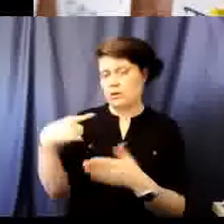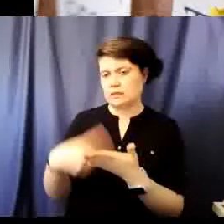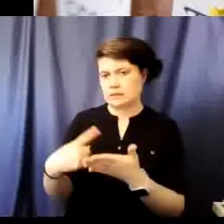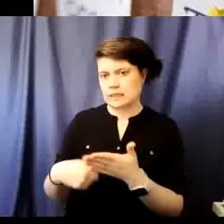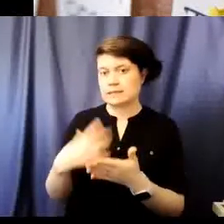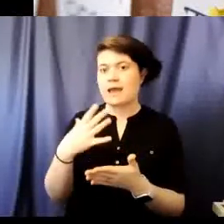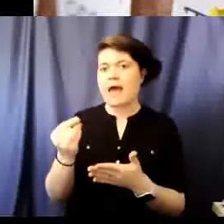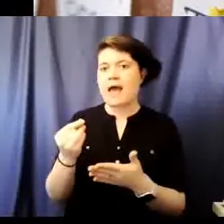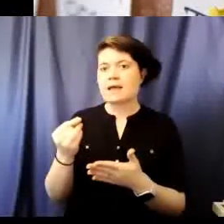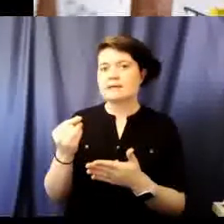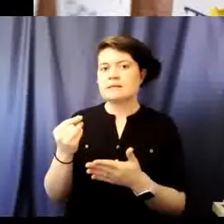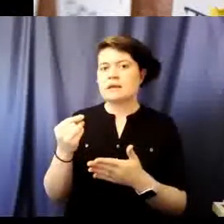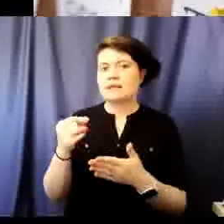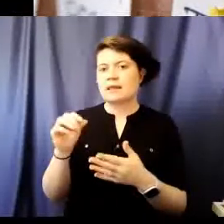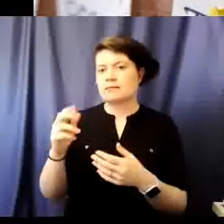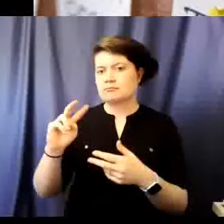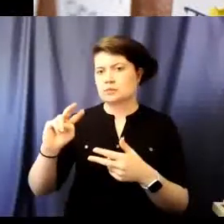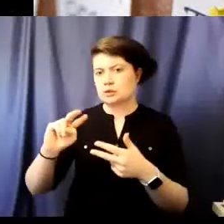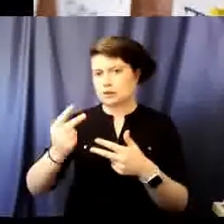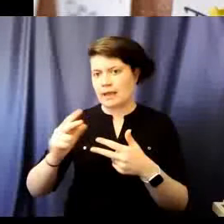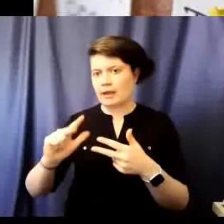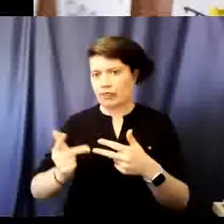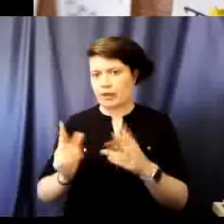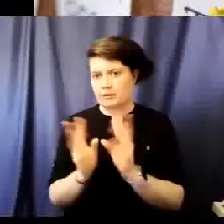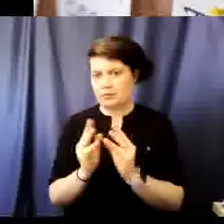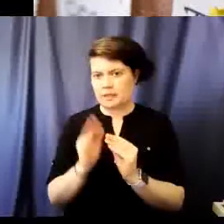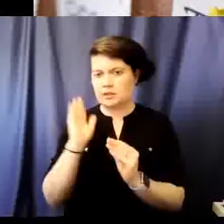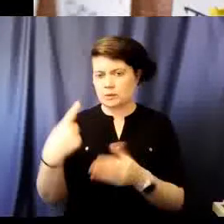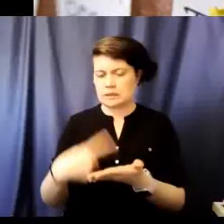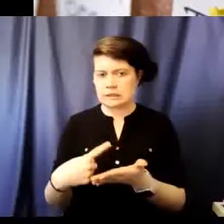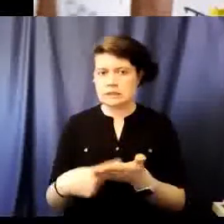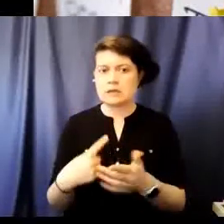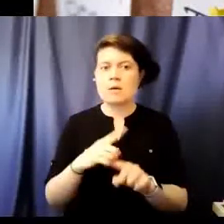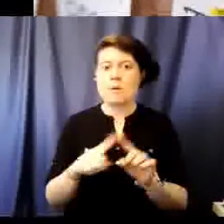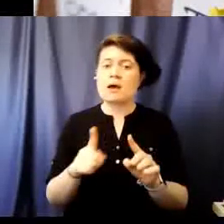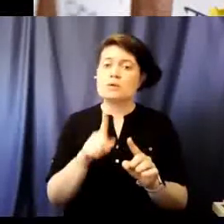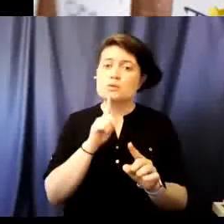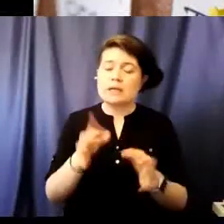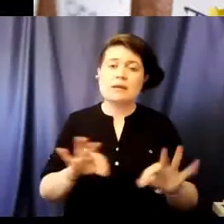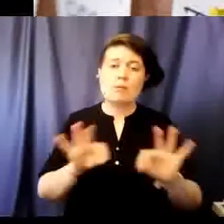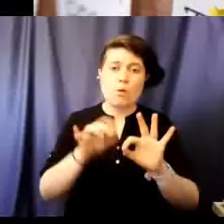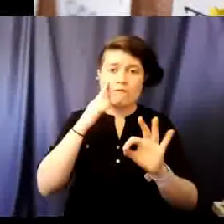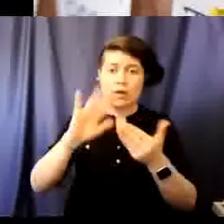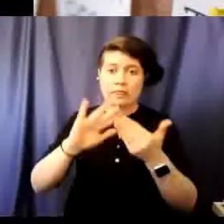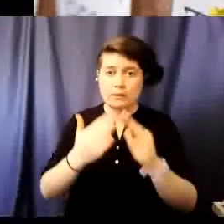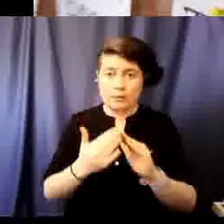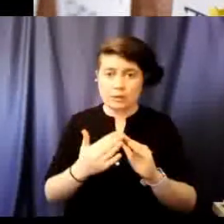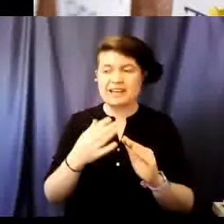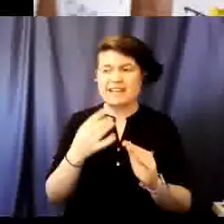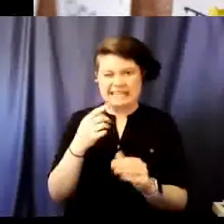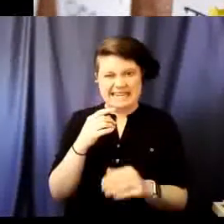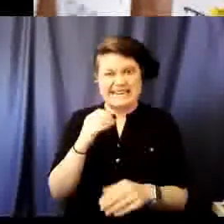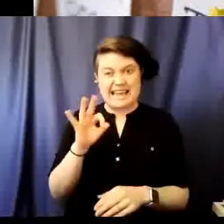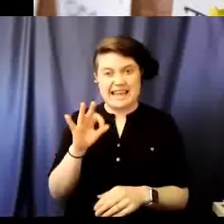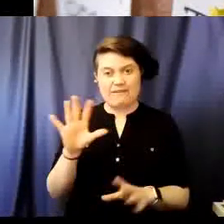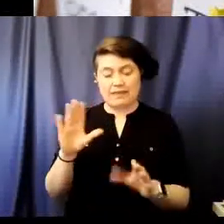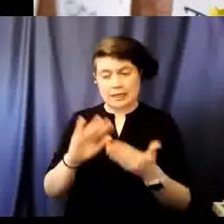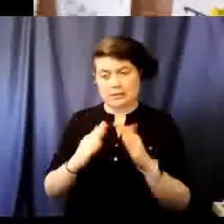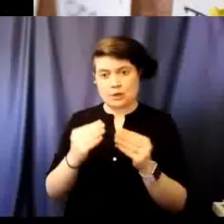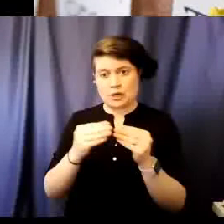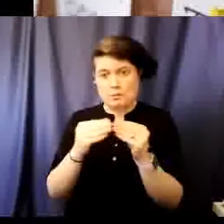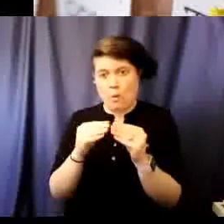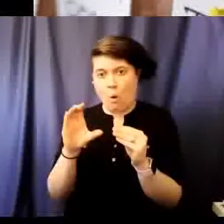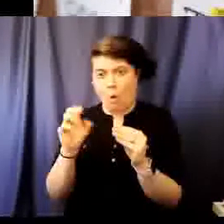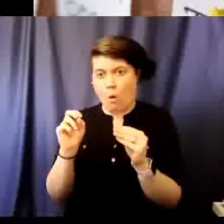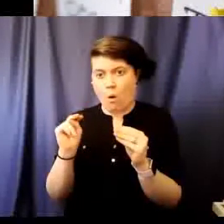too, but because of the perception of sexual violence in the community, and especially in more conservative communities, we might have to